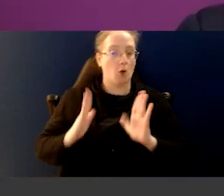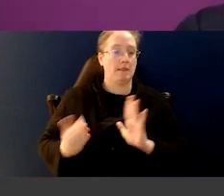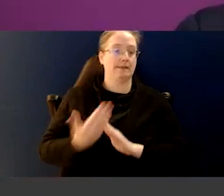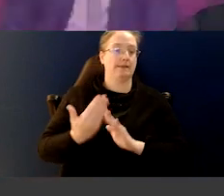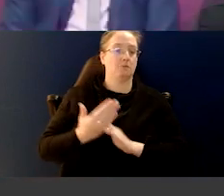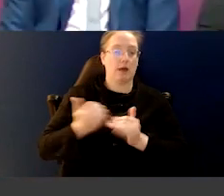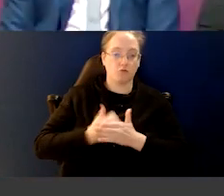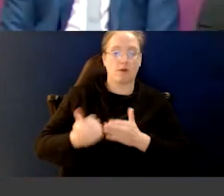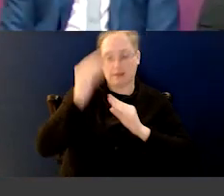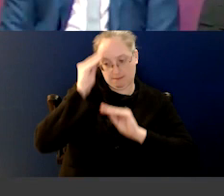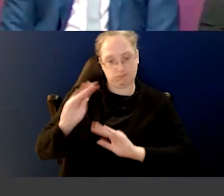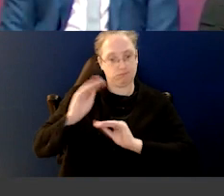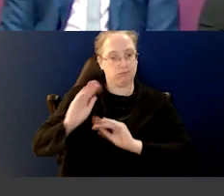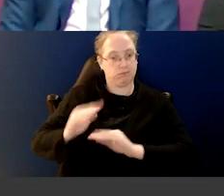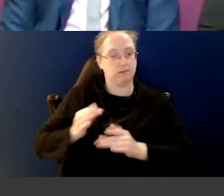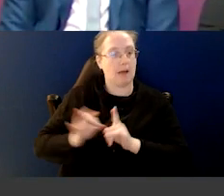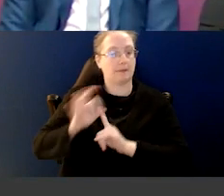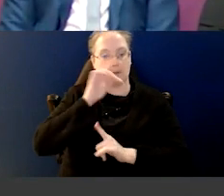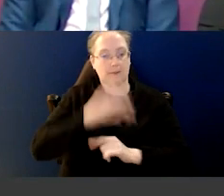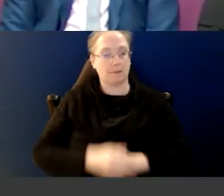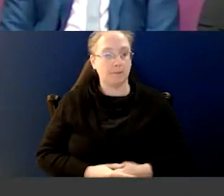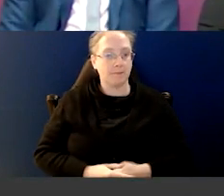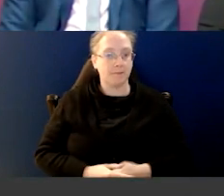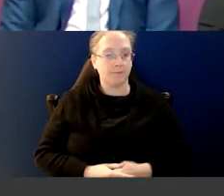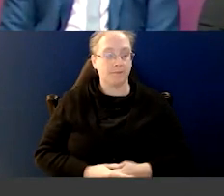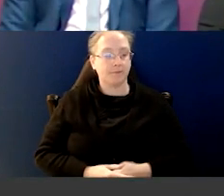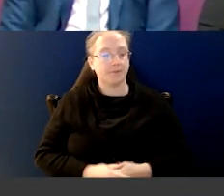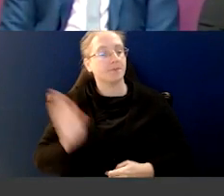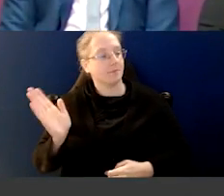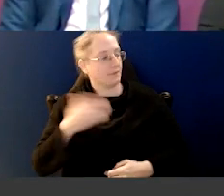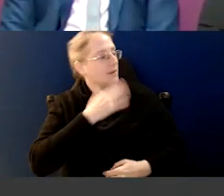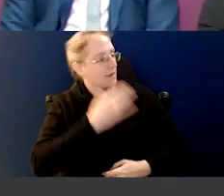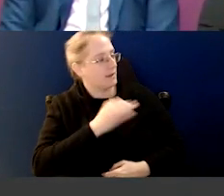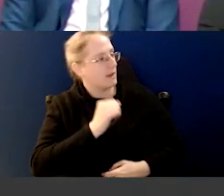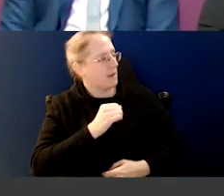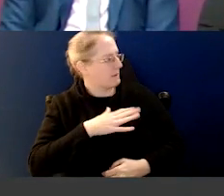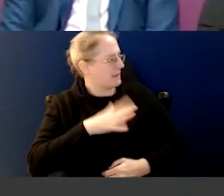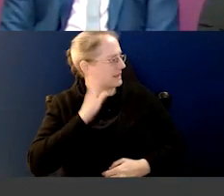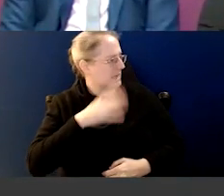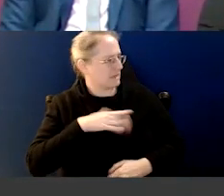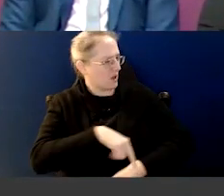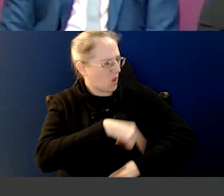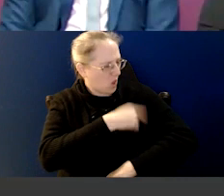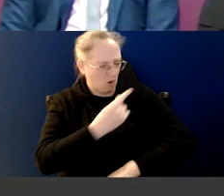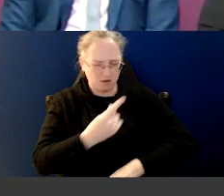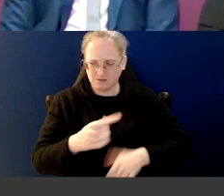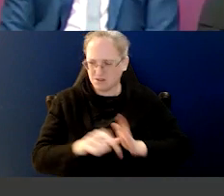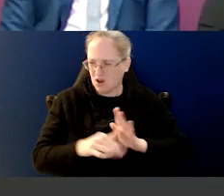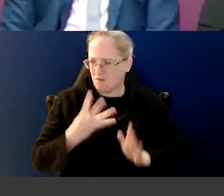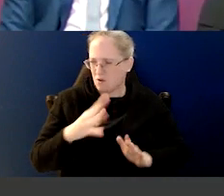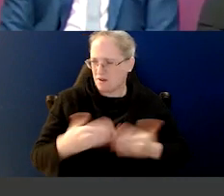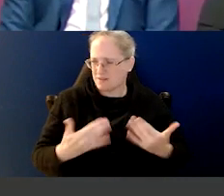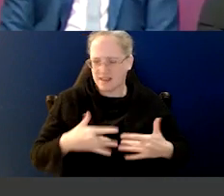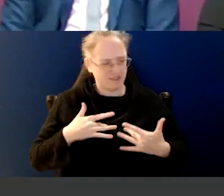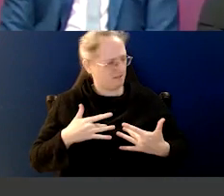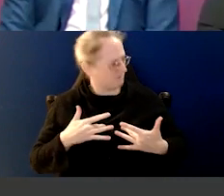to people. Thanks, Sue. And I think those timelines might initially sound quite alarming to people. 45 days seems like a